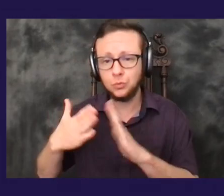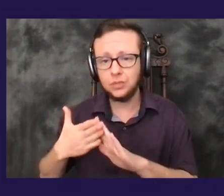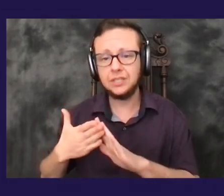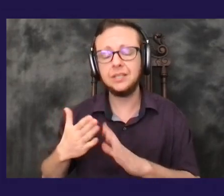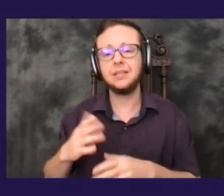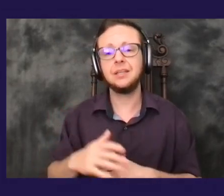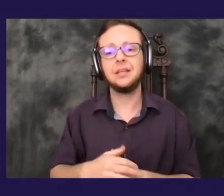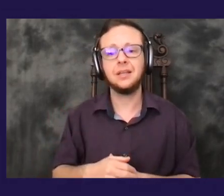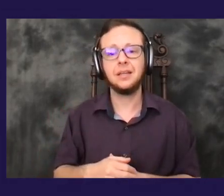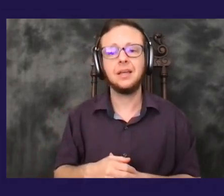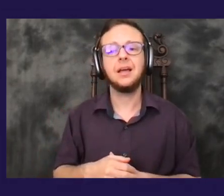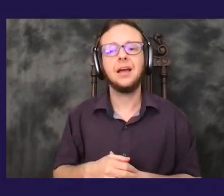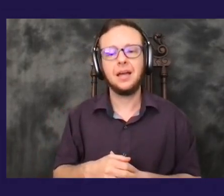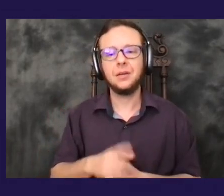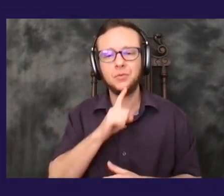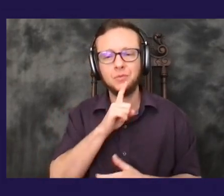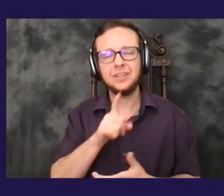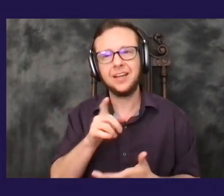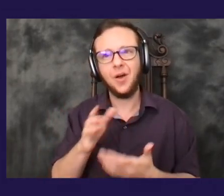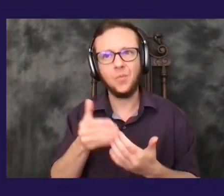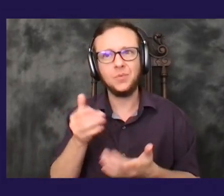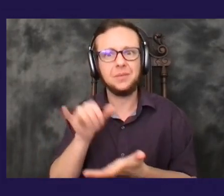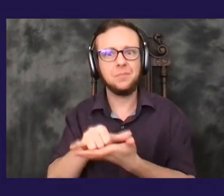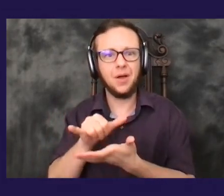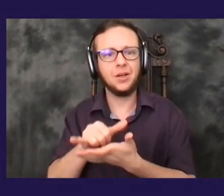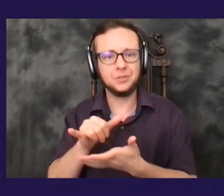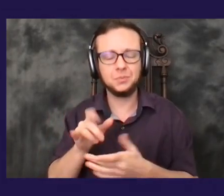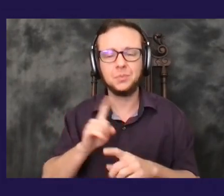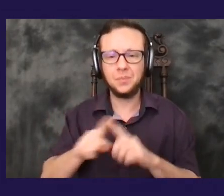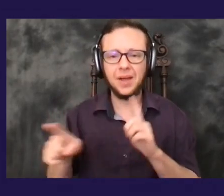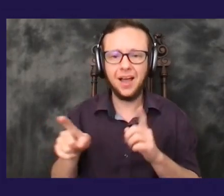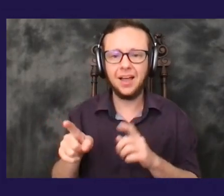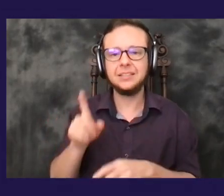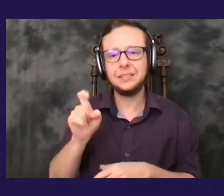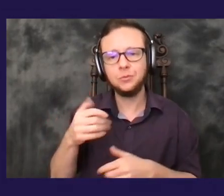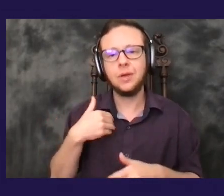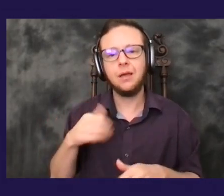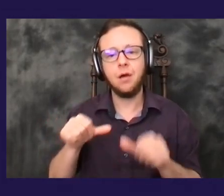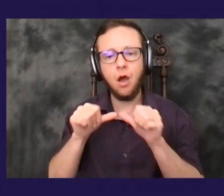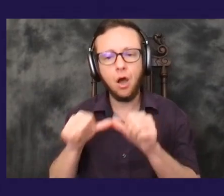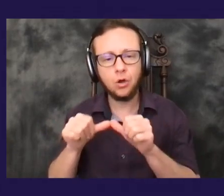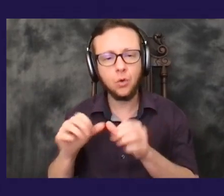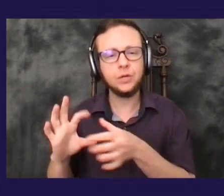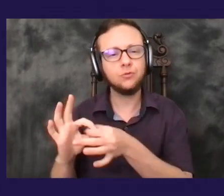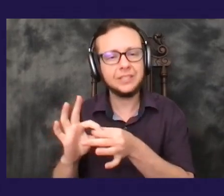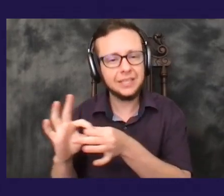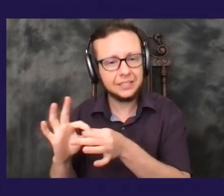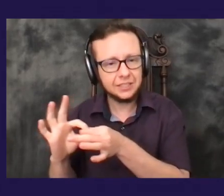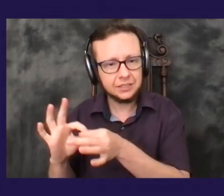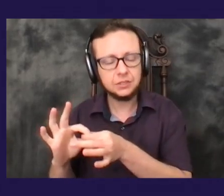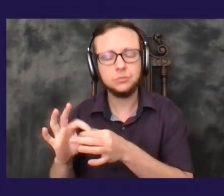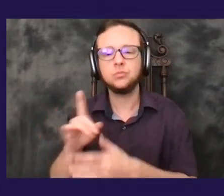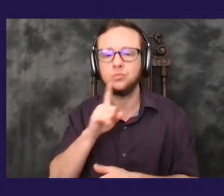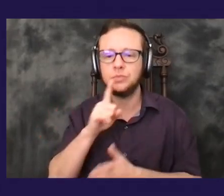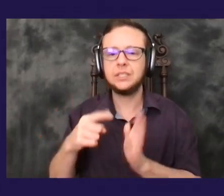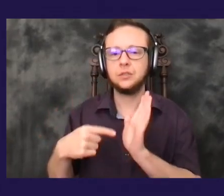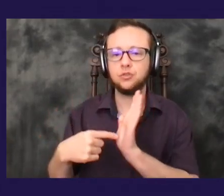it's sort of an impossible task, but you need to have these like ongoing relationships that really show that,